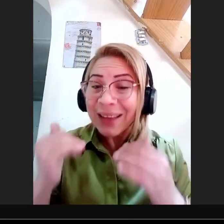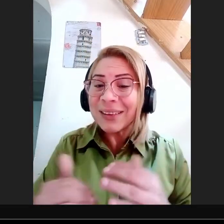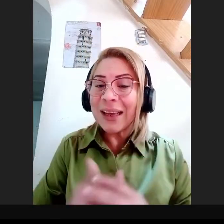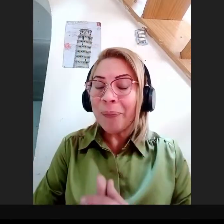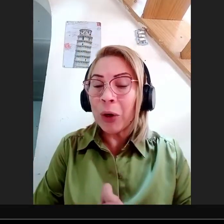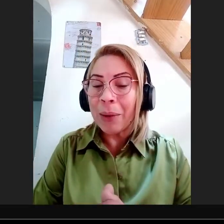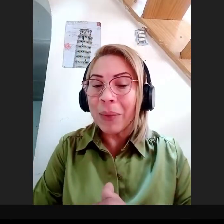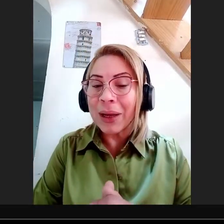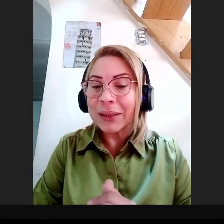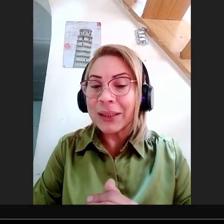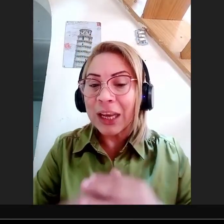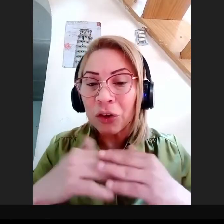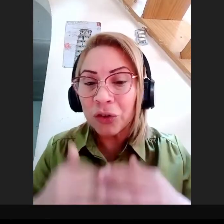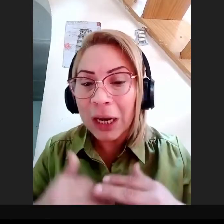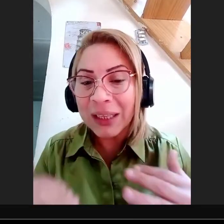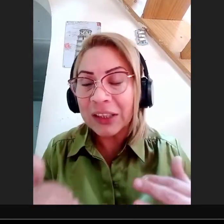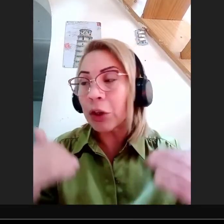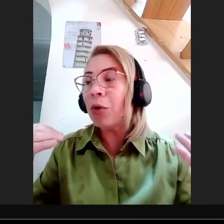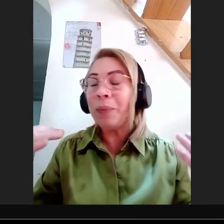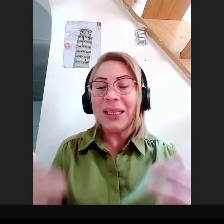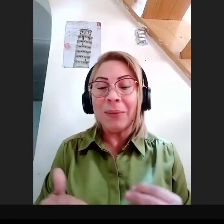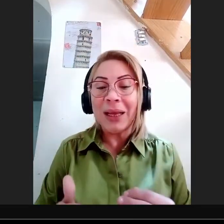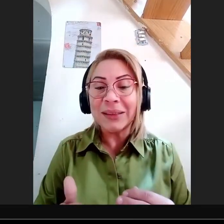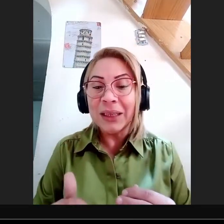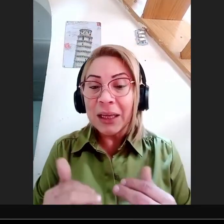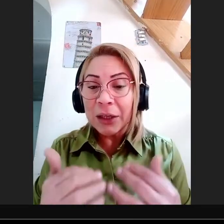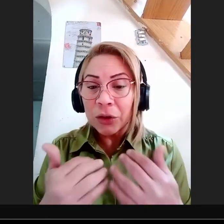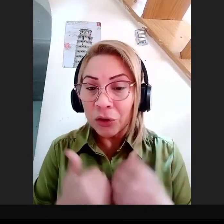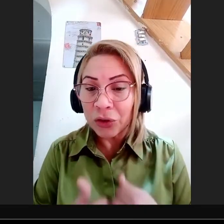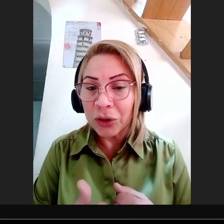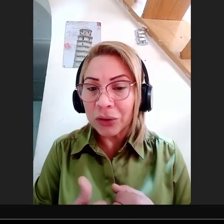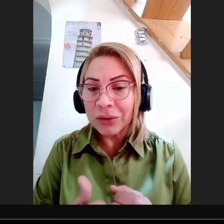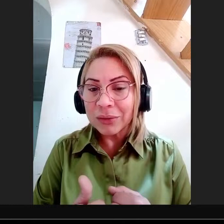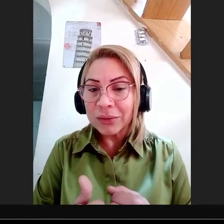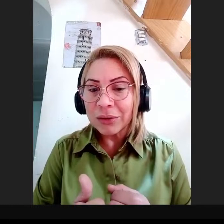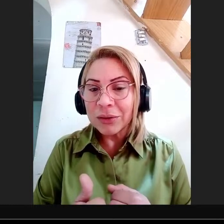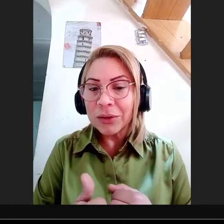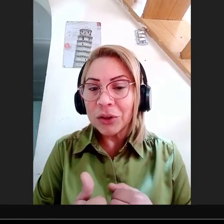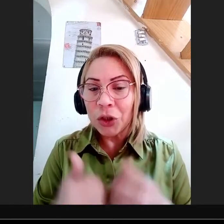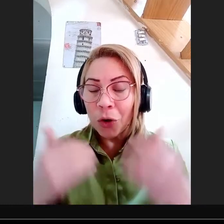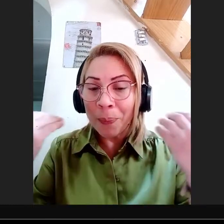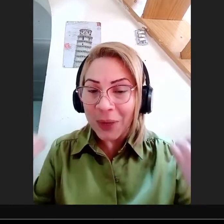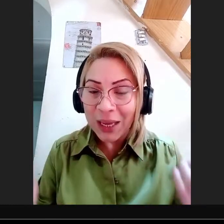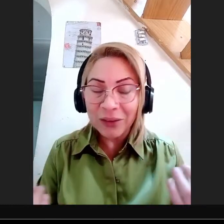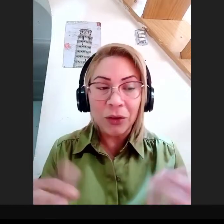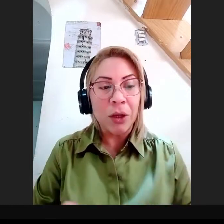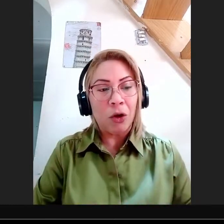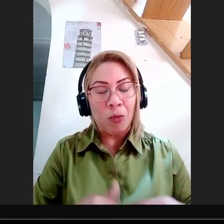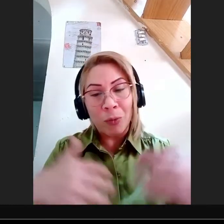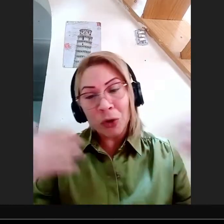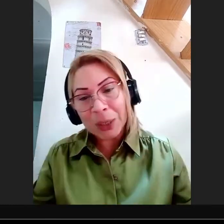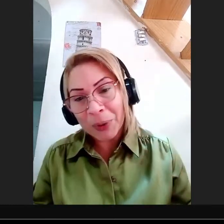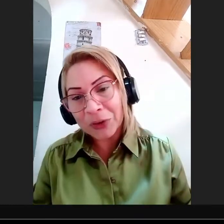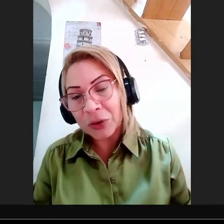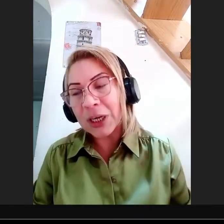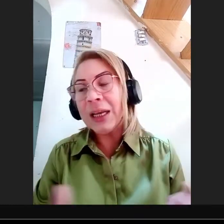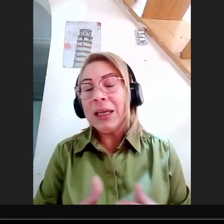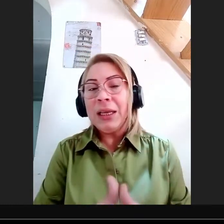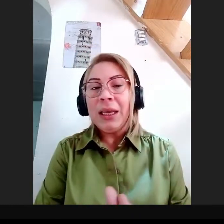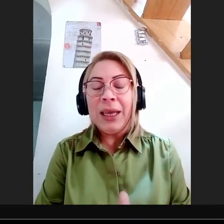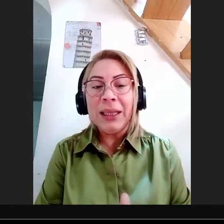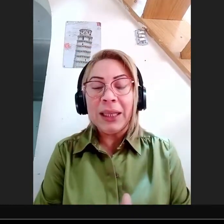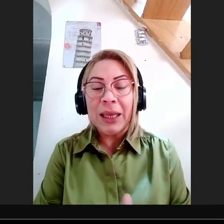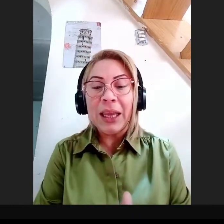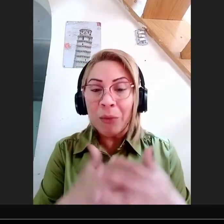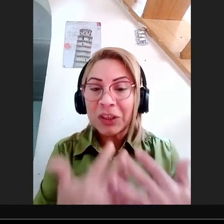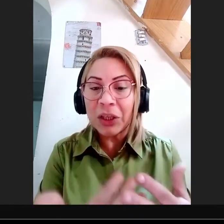So these are not the only victims. We are not